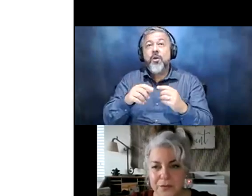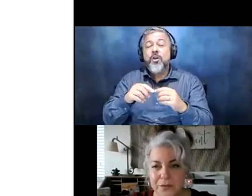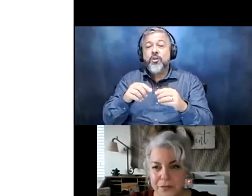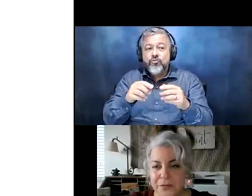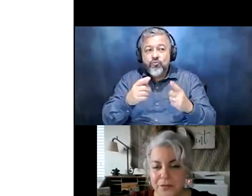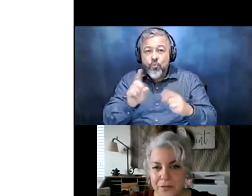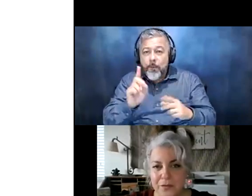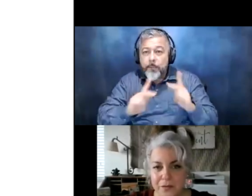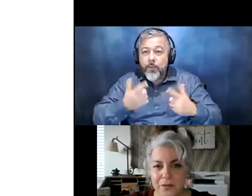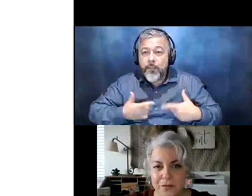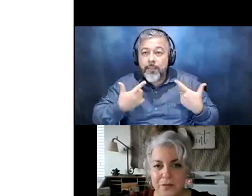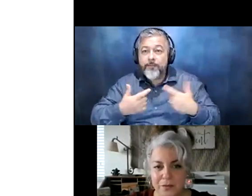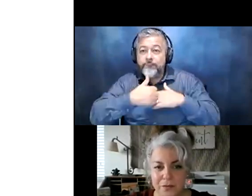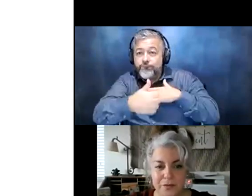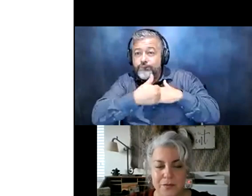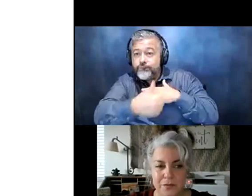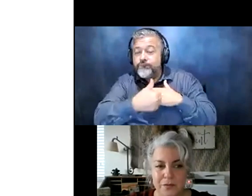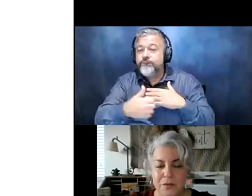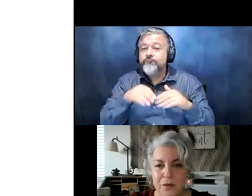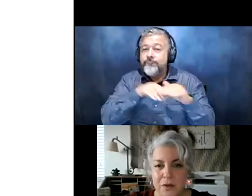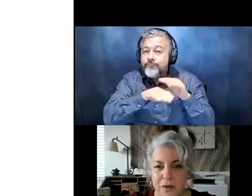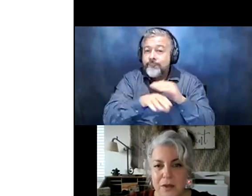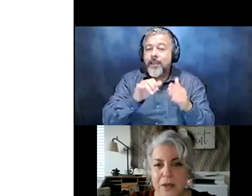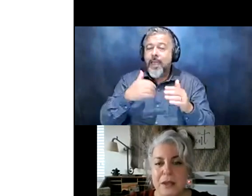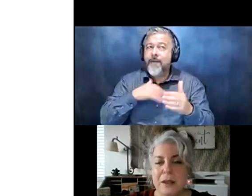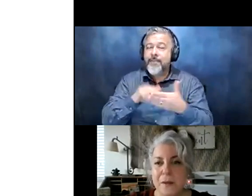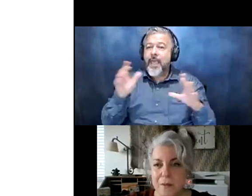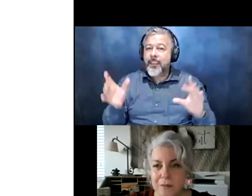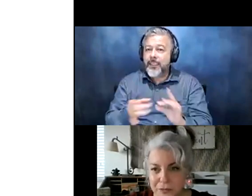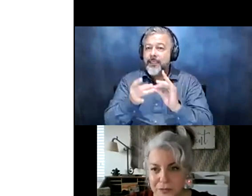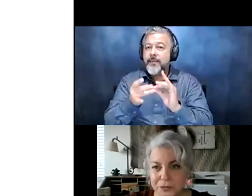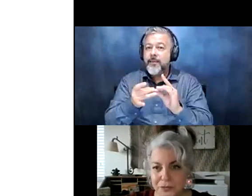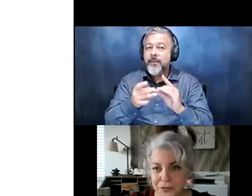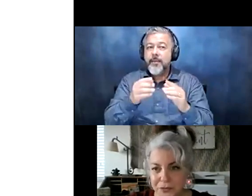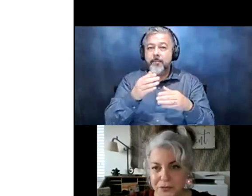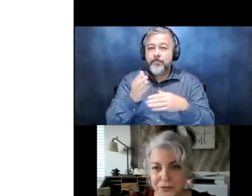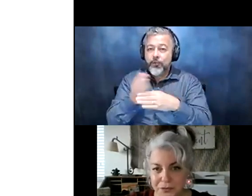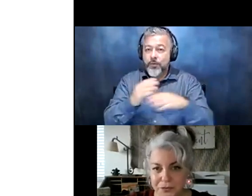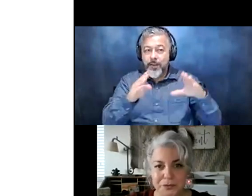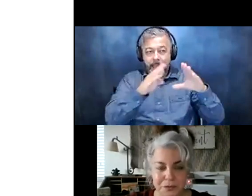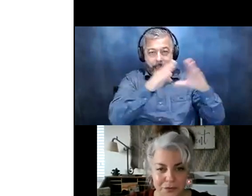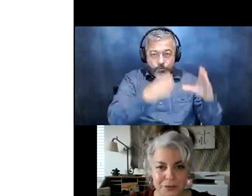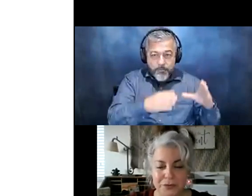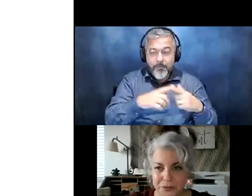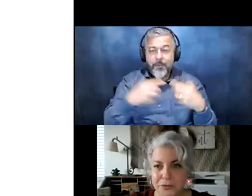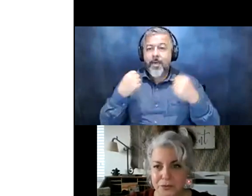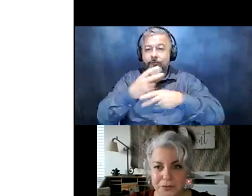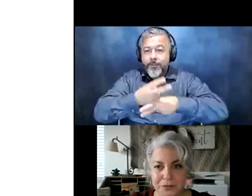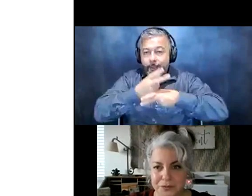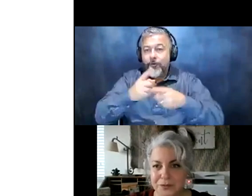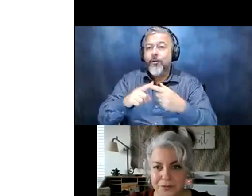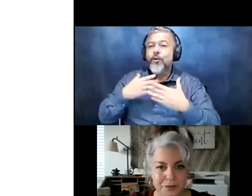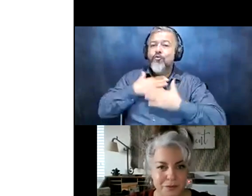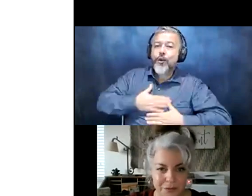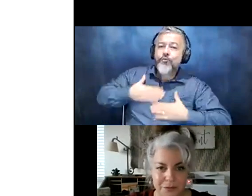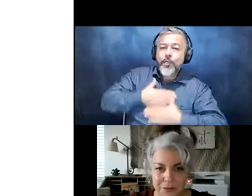certainly having that as the link between housing, healthcare, recreation,